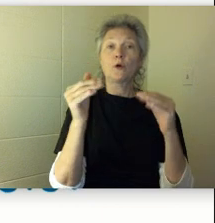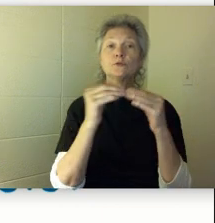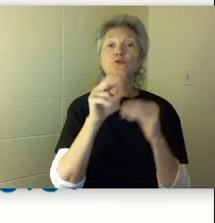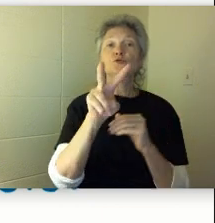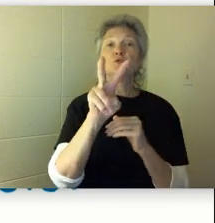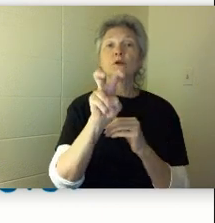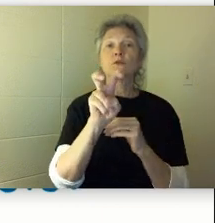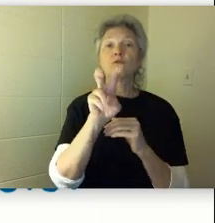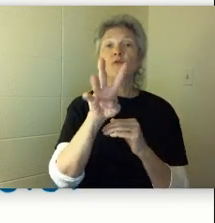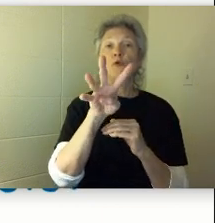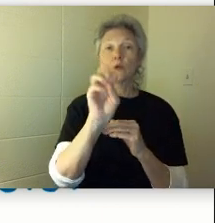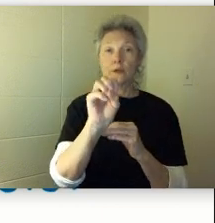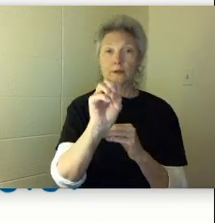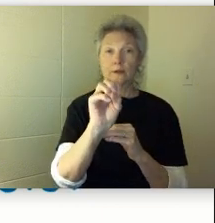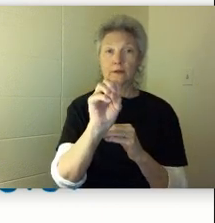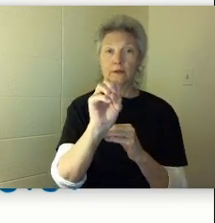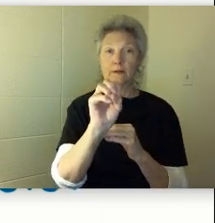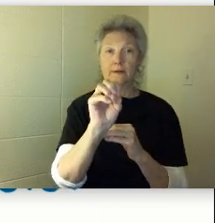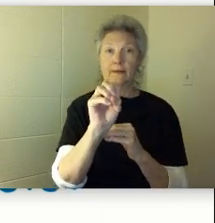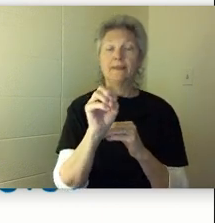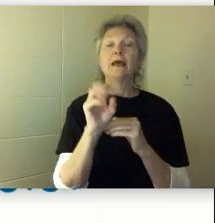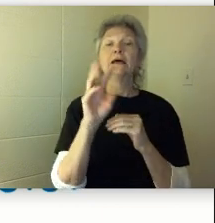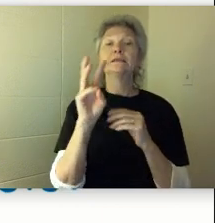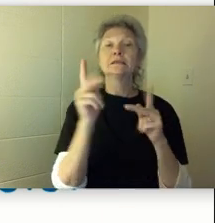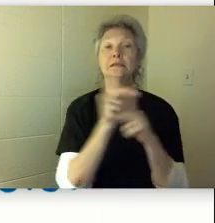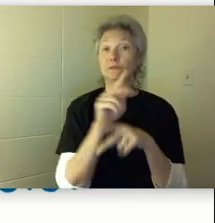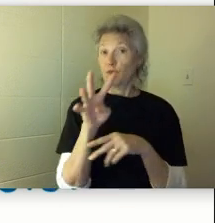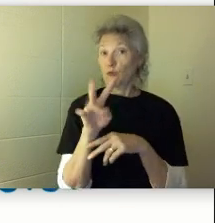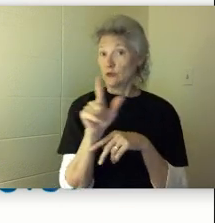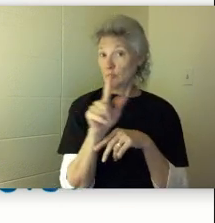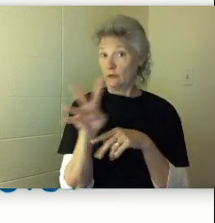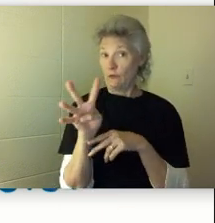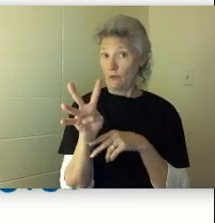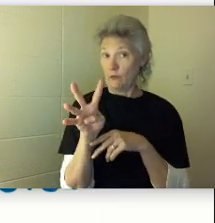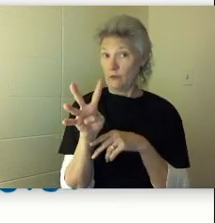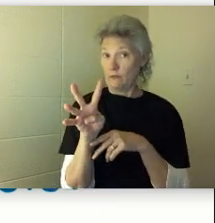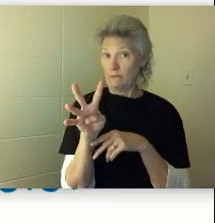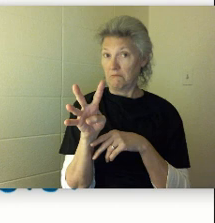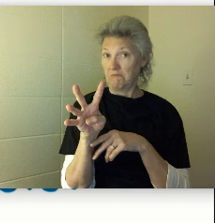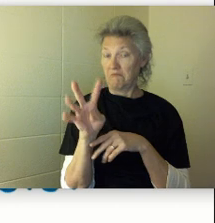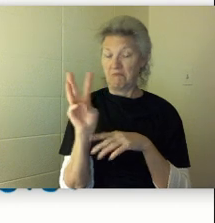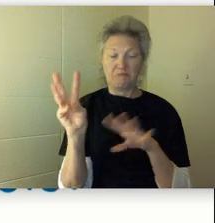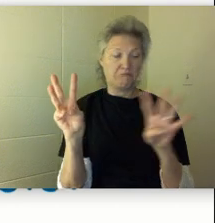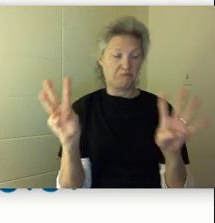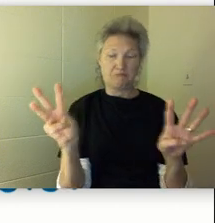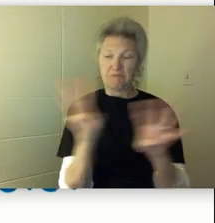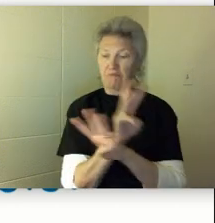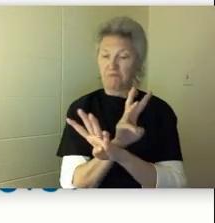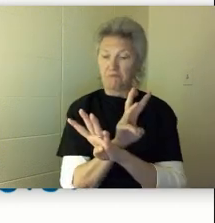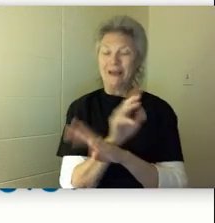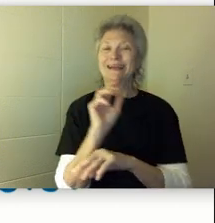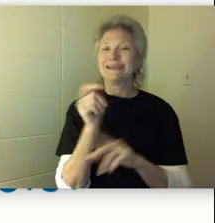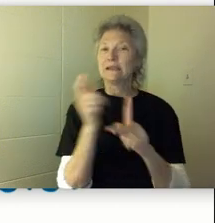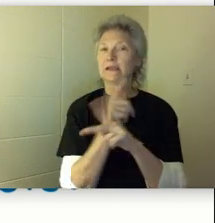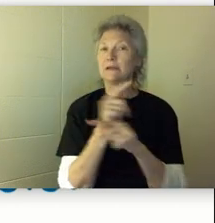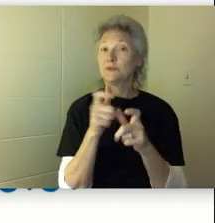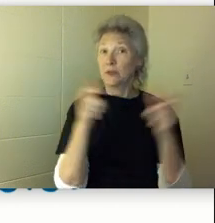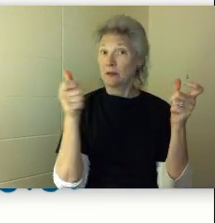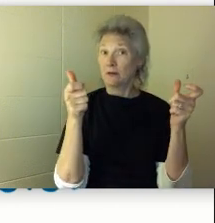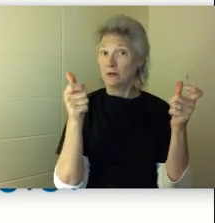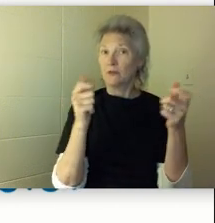is 240. 6 times 4 is 24, but 10 times bigger, the number